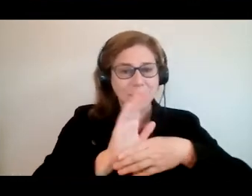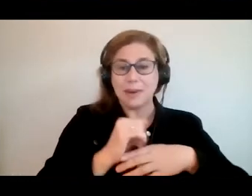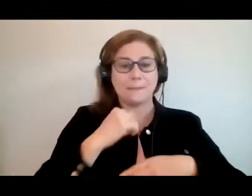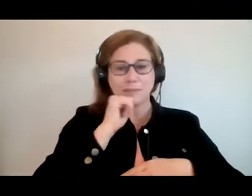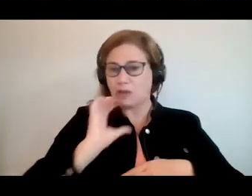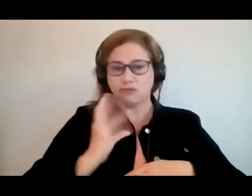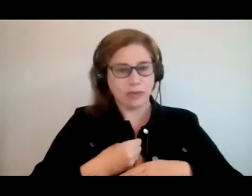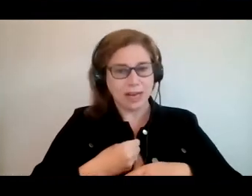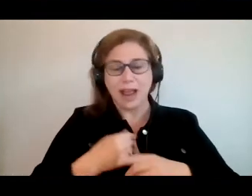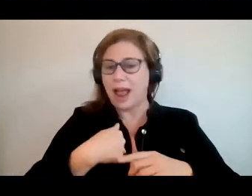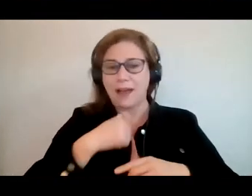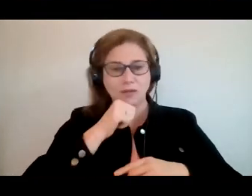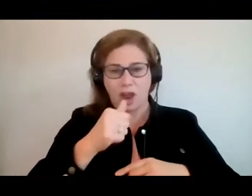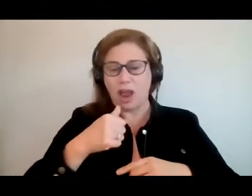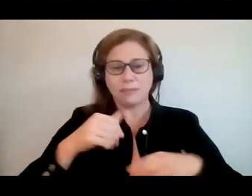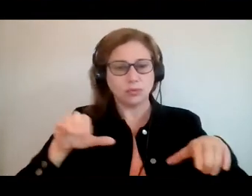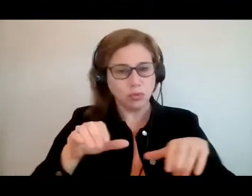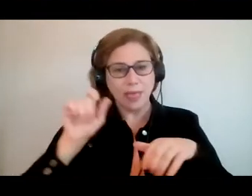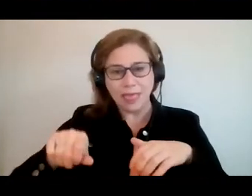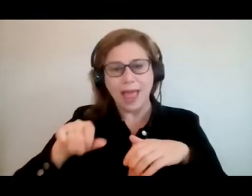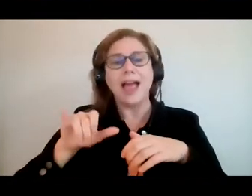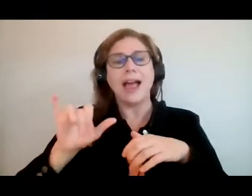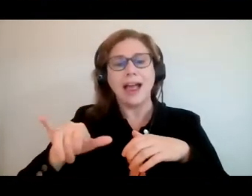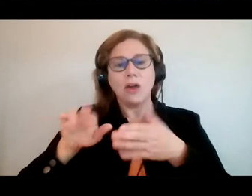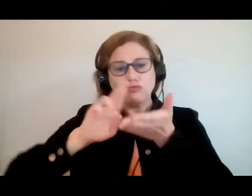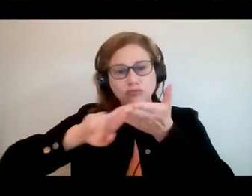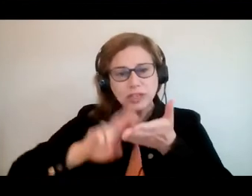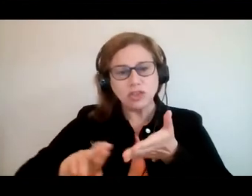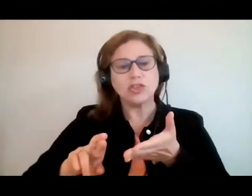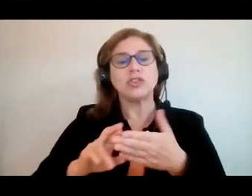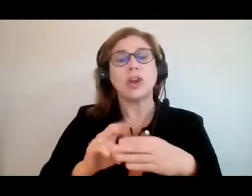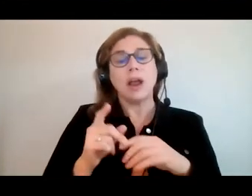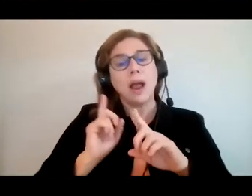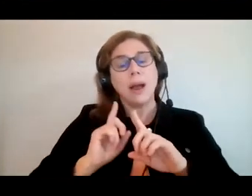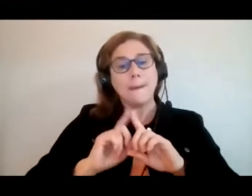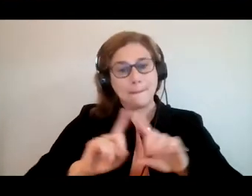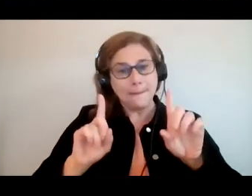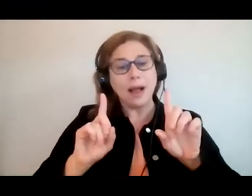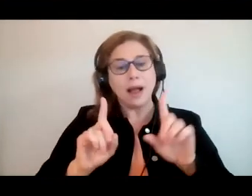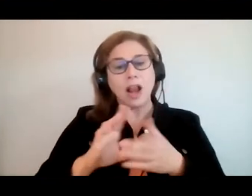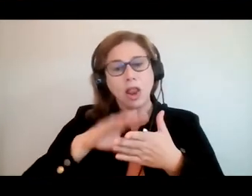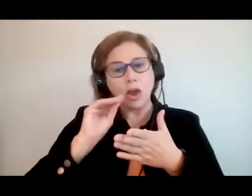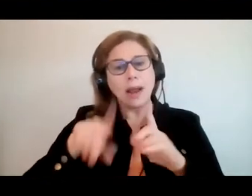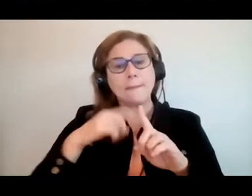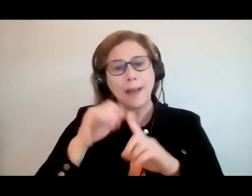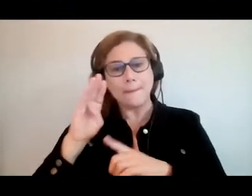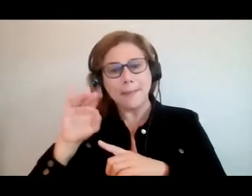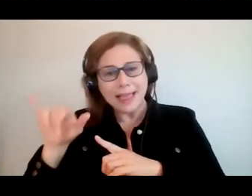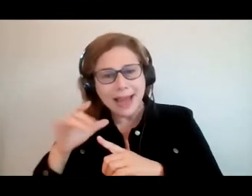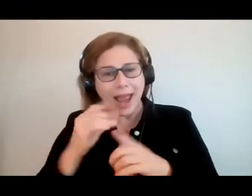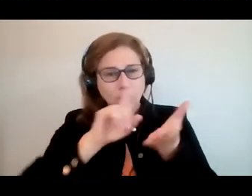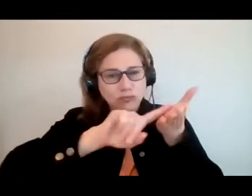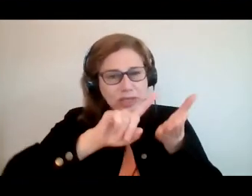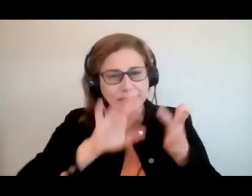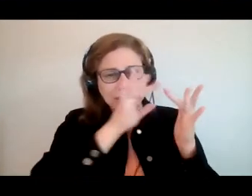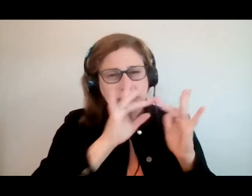that research that Chase and Amos had done prior to us making a film together. But in learning about Billy and doing internet research and